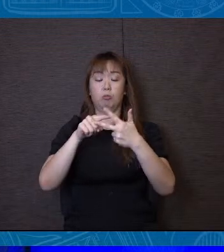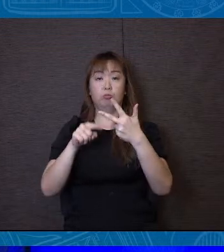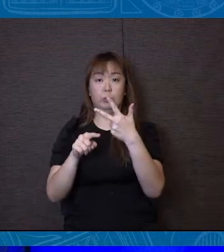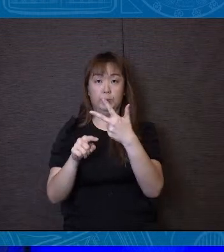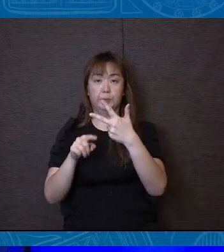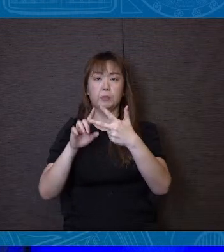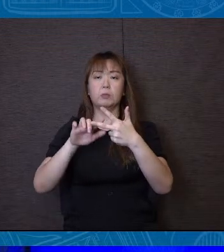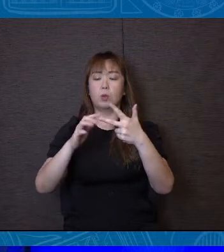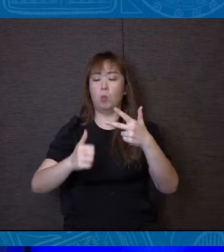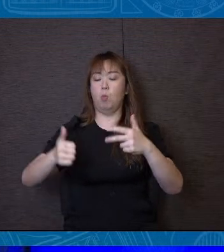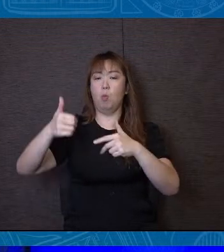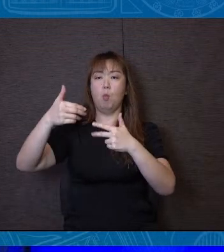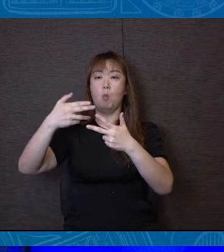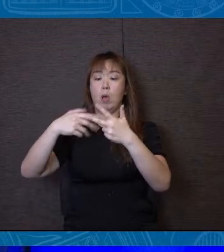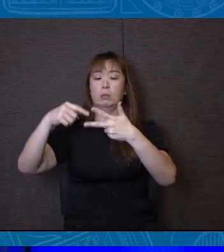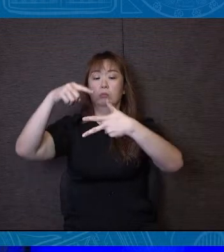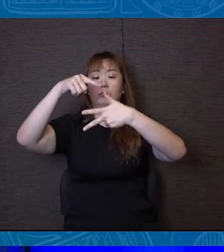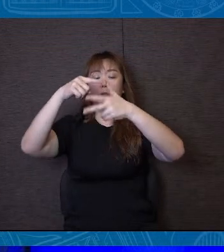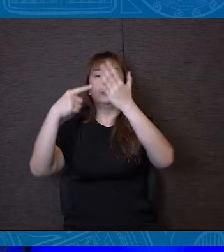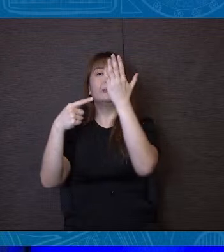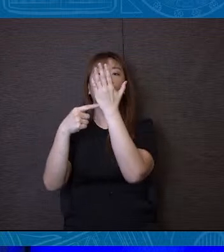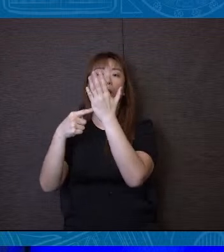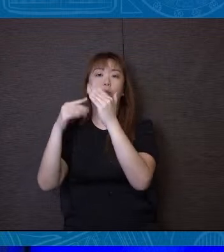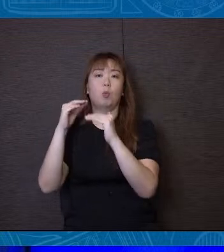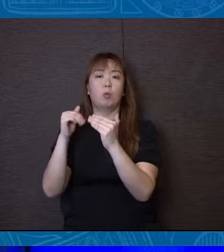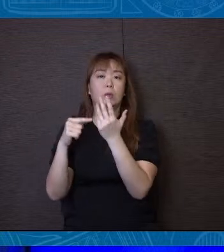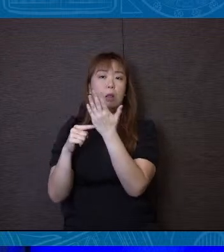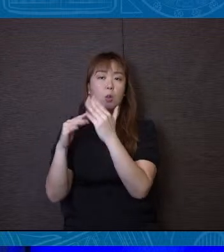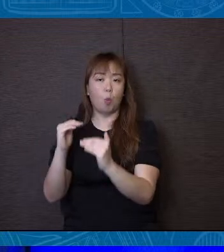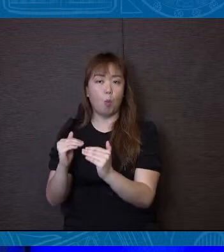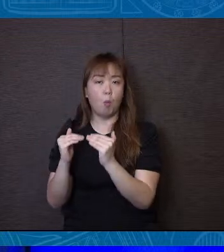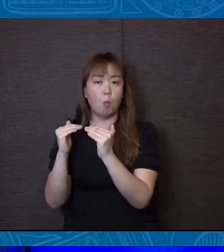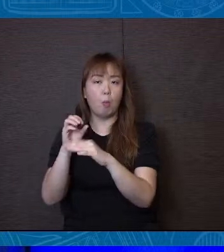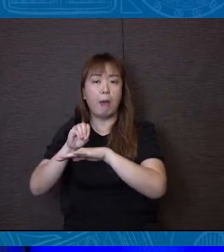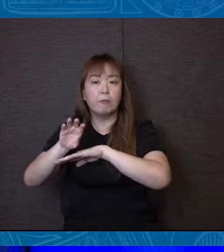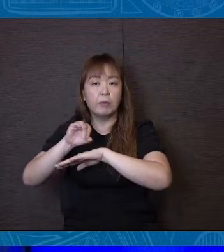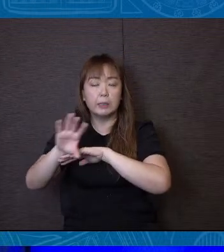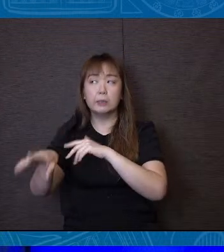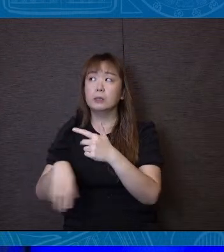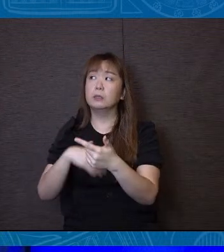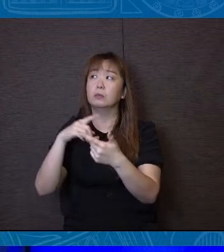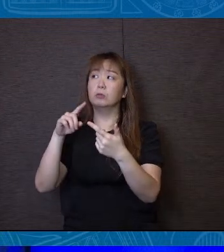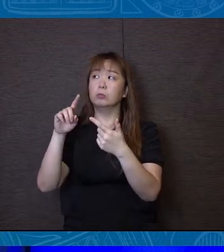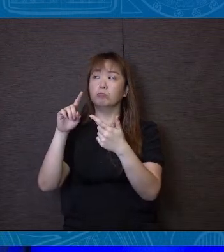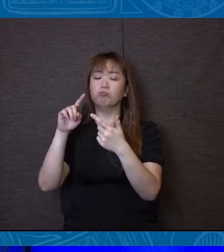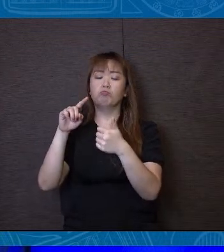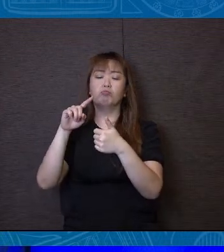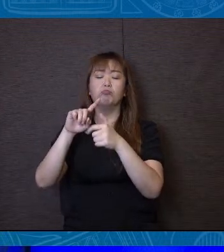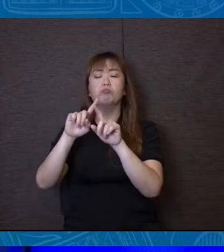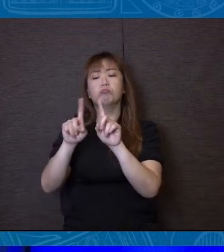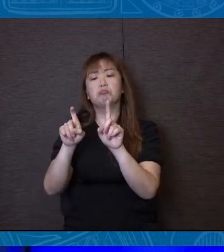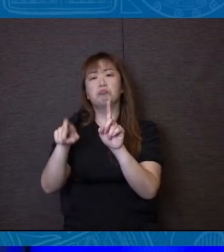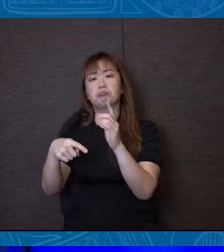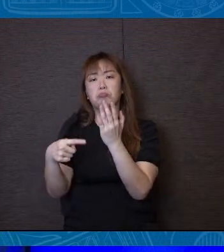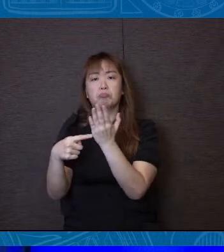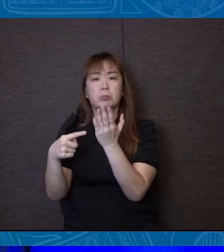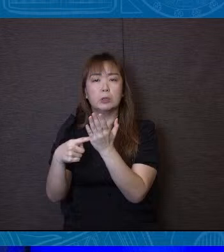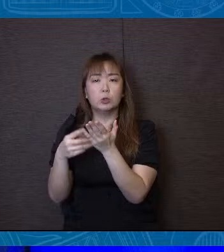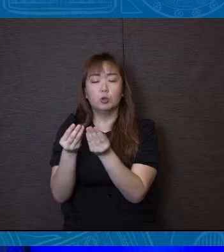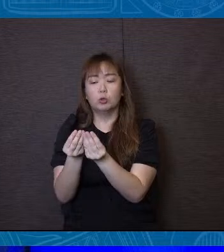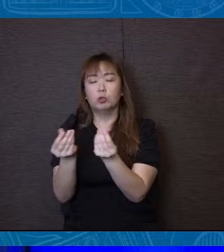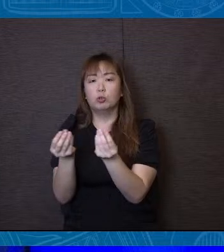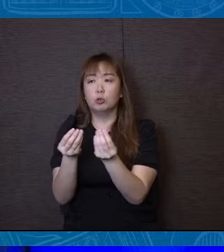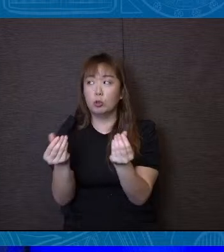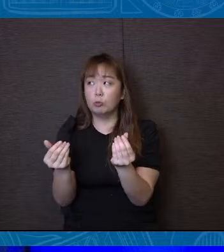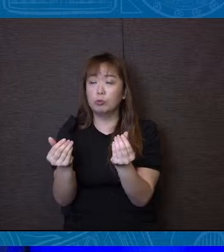higher level, we could have the technical advice and assessments that are done, but then there are some more technological solution like the DCM that I